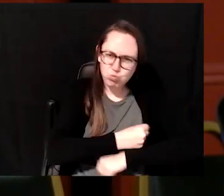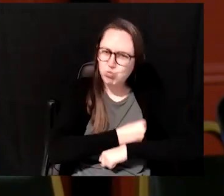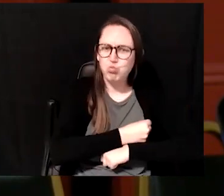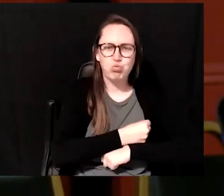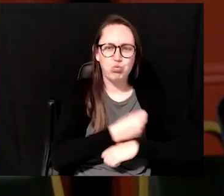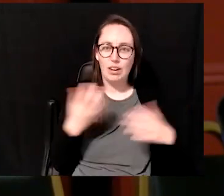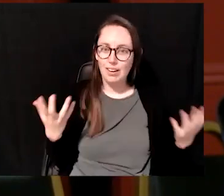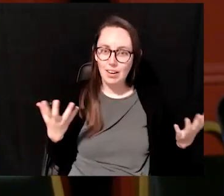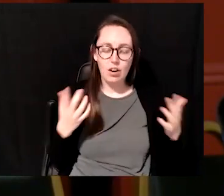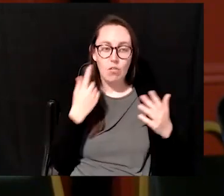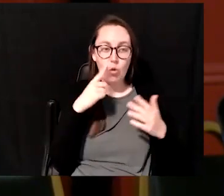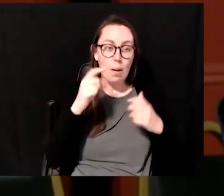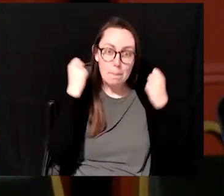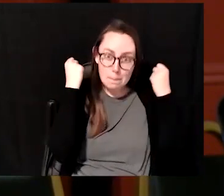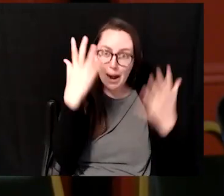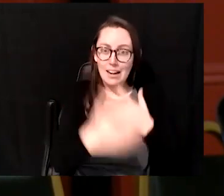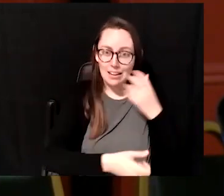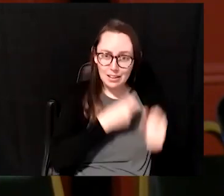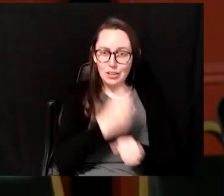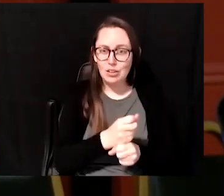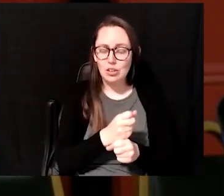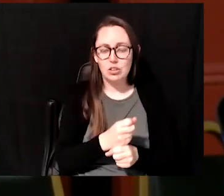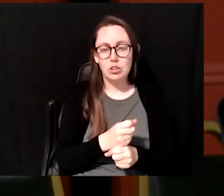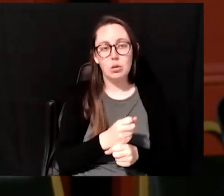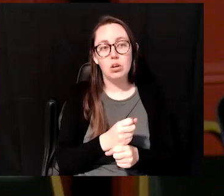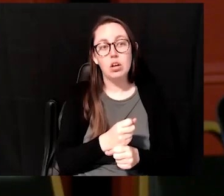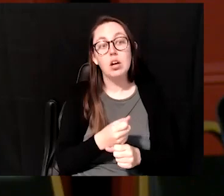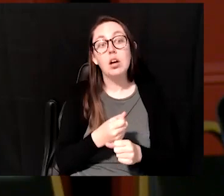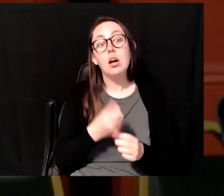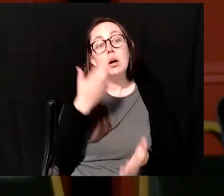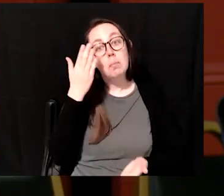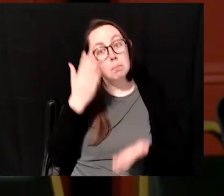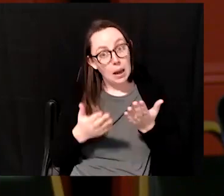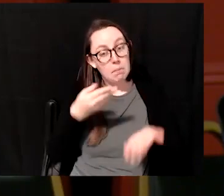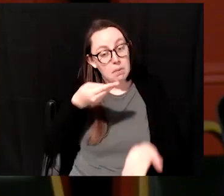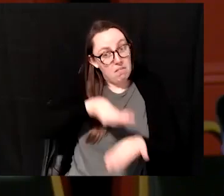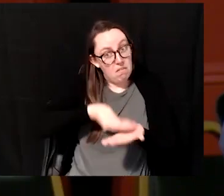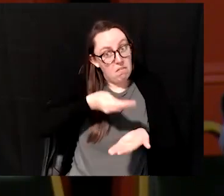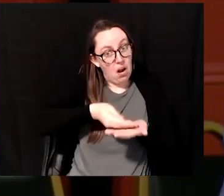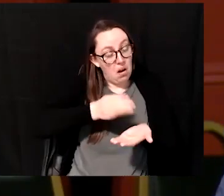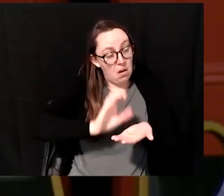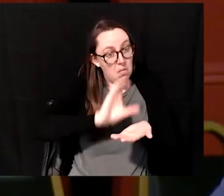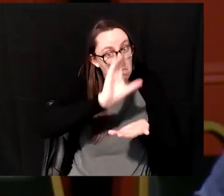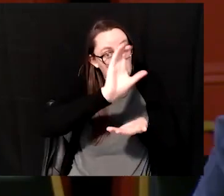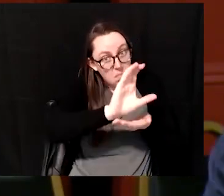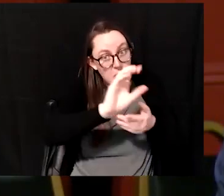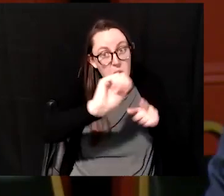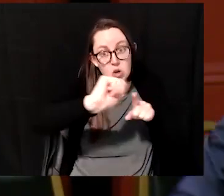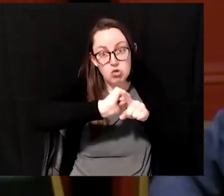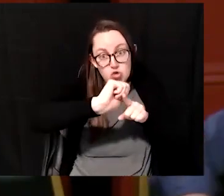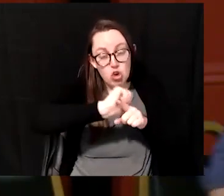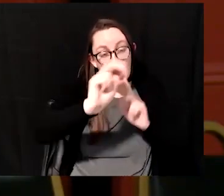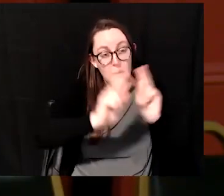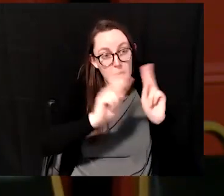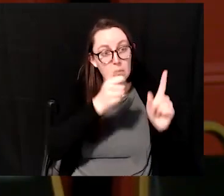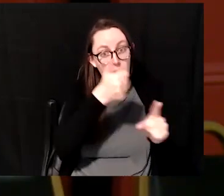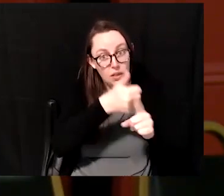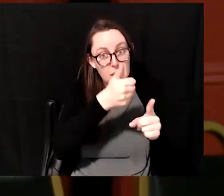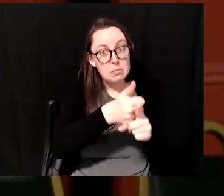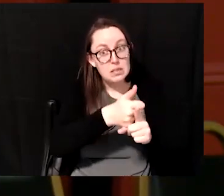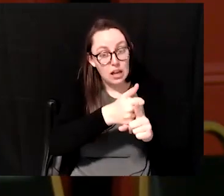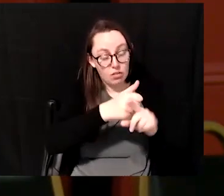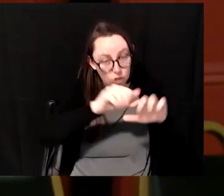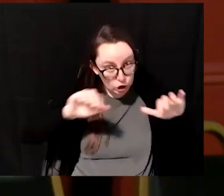uh maybe some funding for training people to do neighborhood watches you know maybe one time things like that